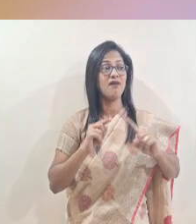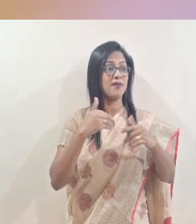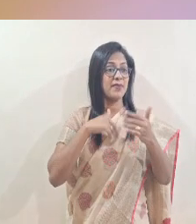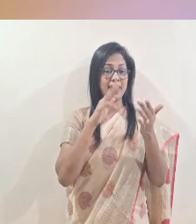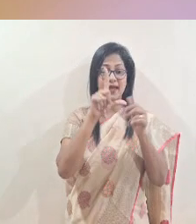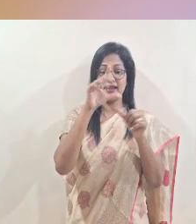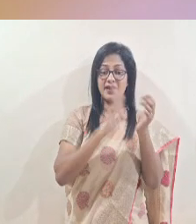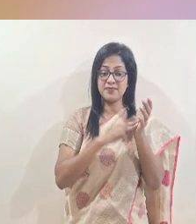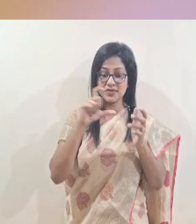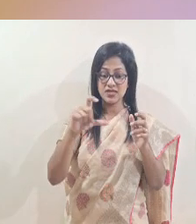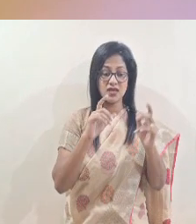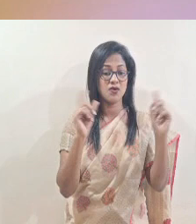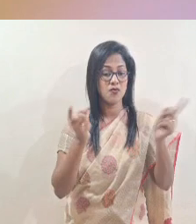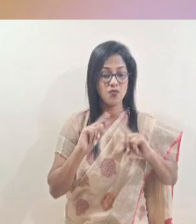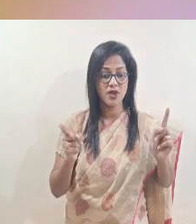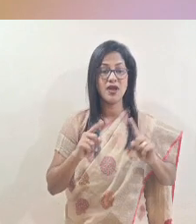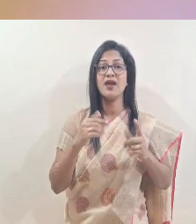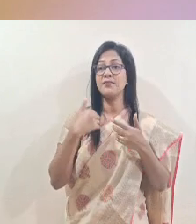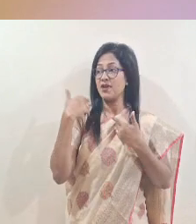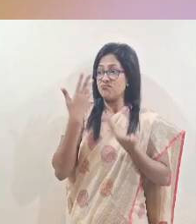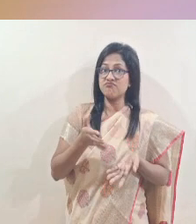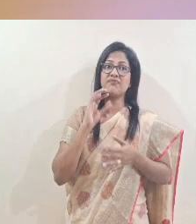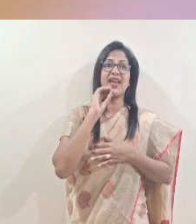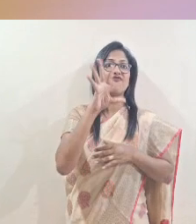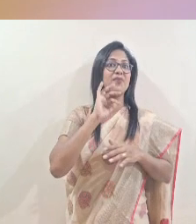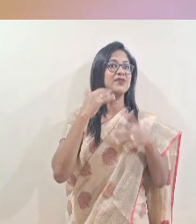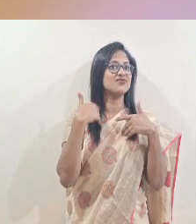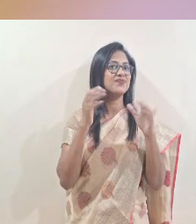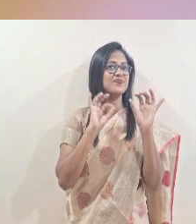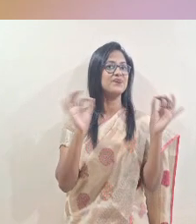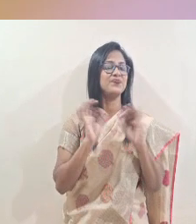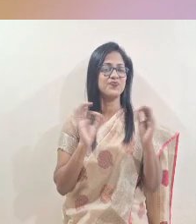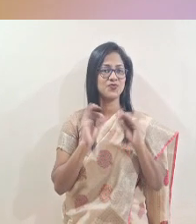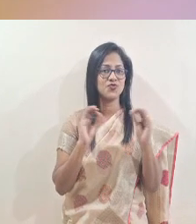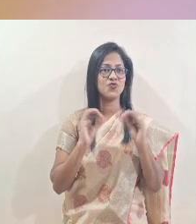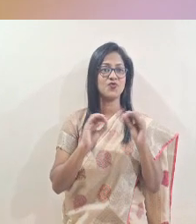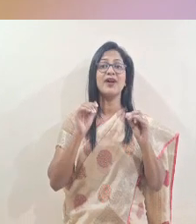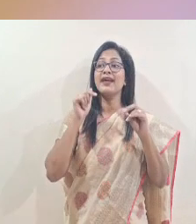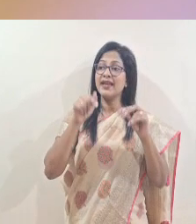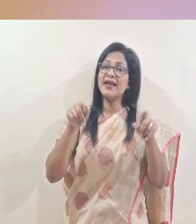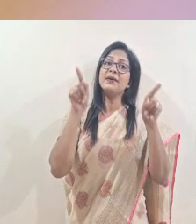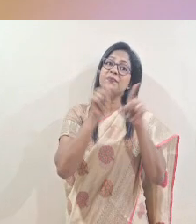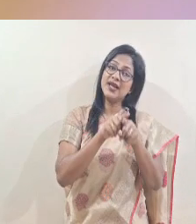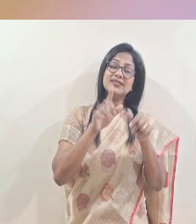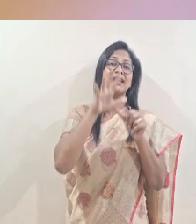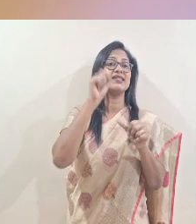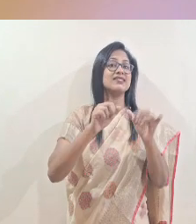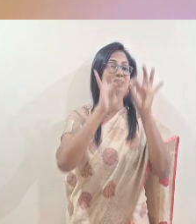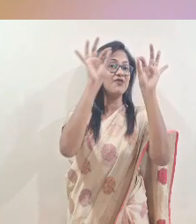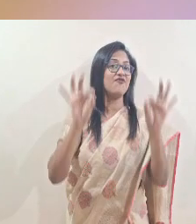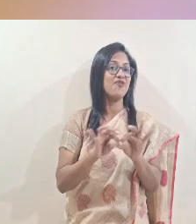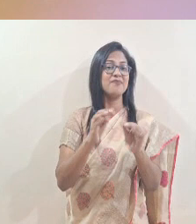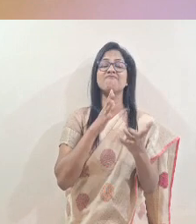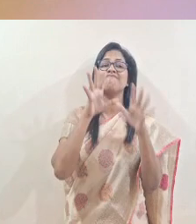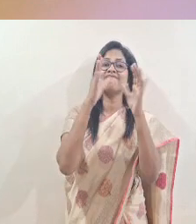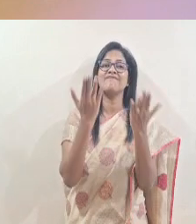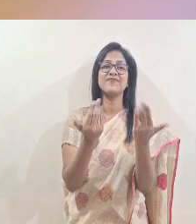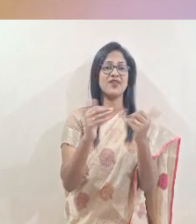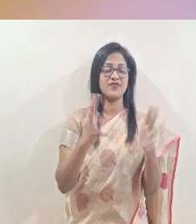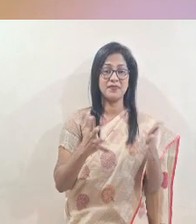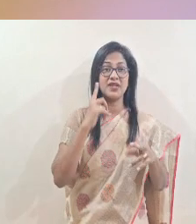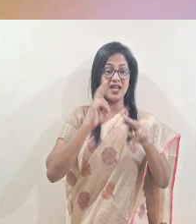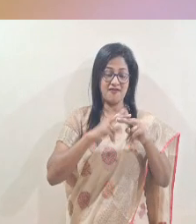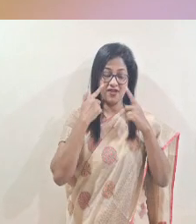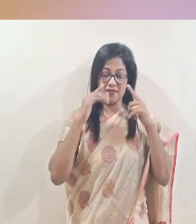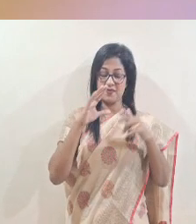option, and I don't have that information till date. And that too, that information is not available in accessible formats. If I'm a person with